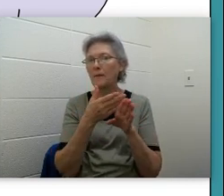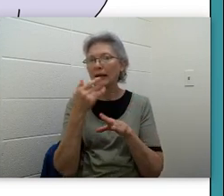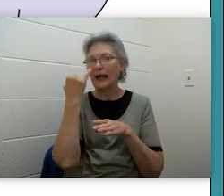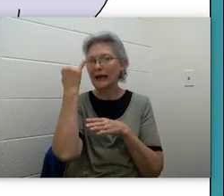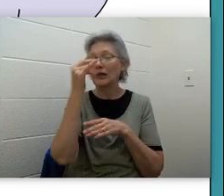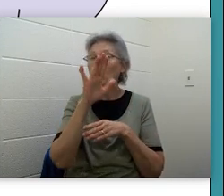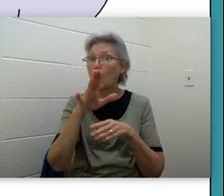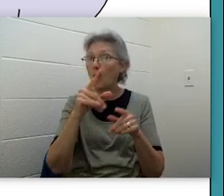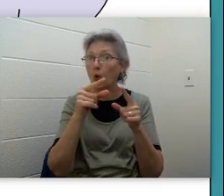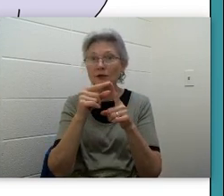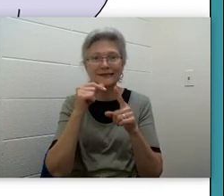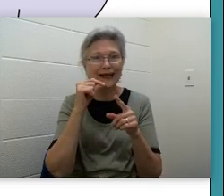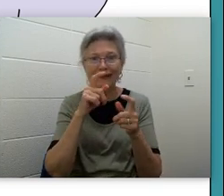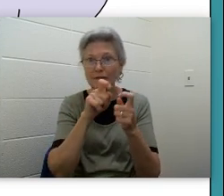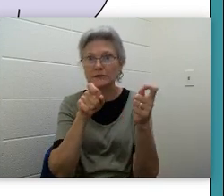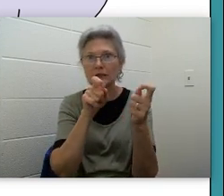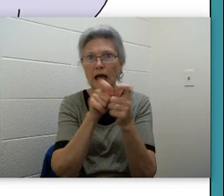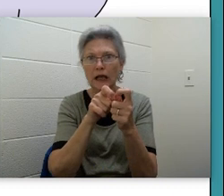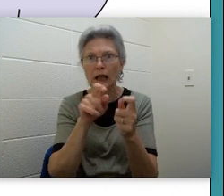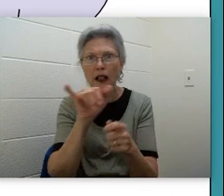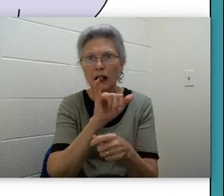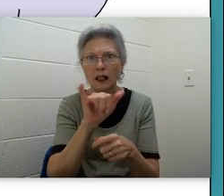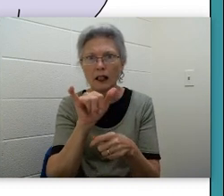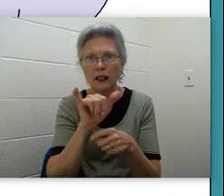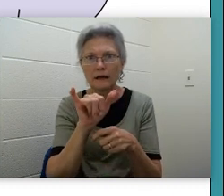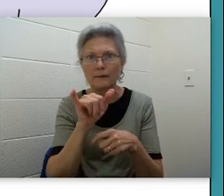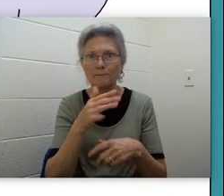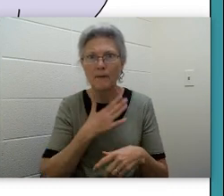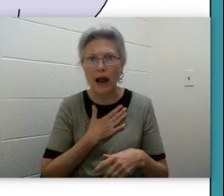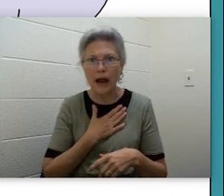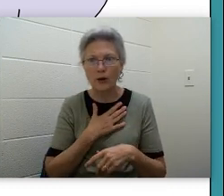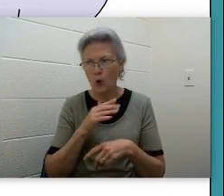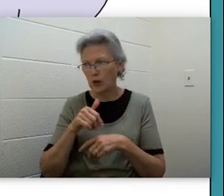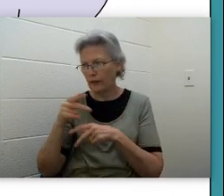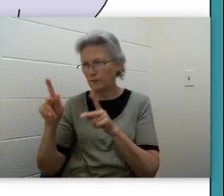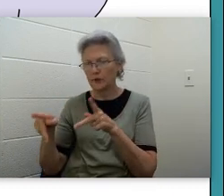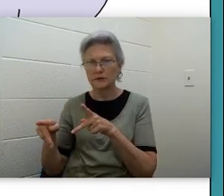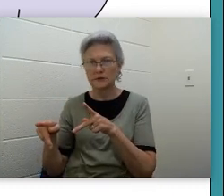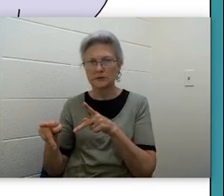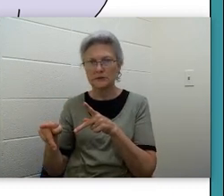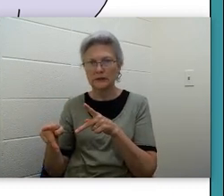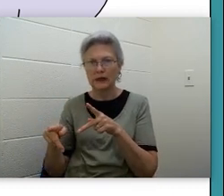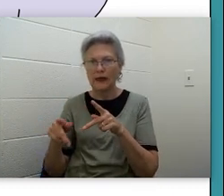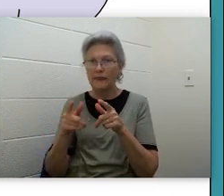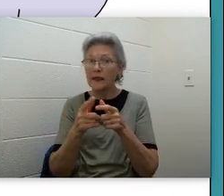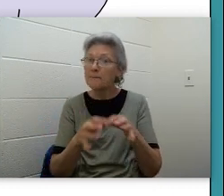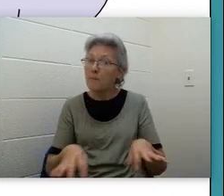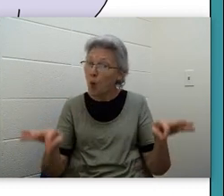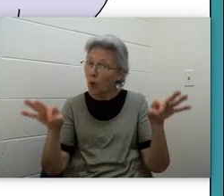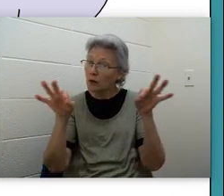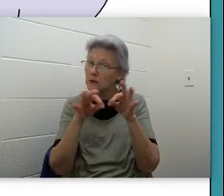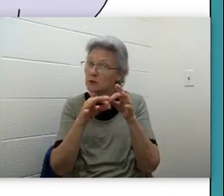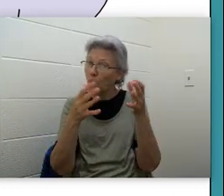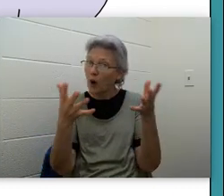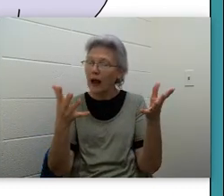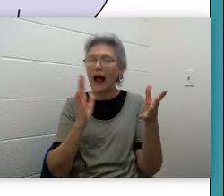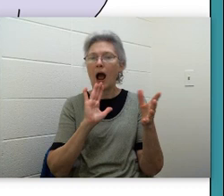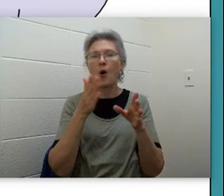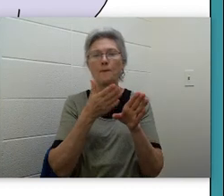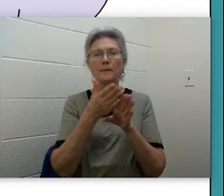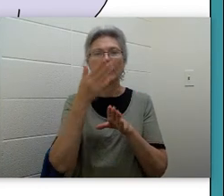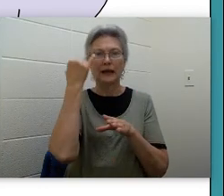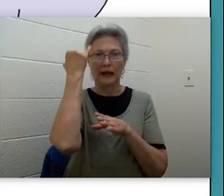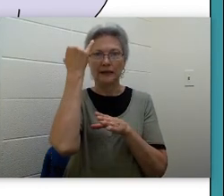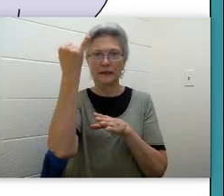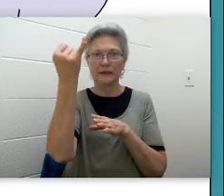to exactly look like mine or someone else's. The big thing here is that our main